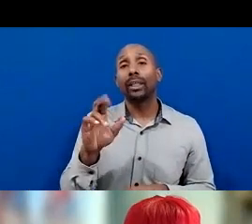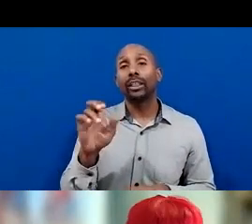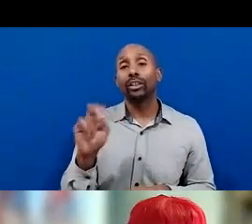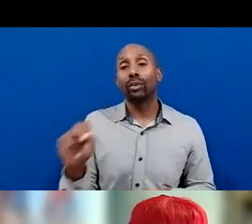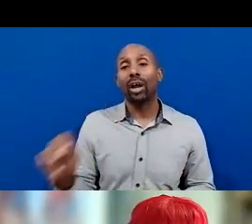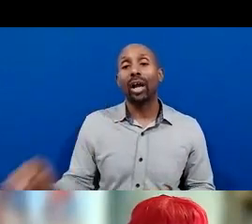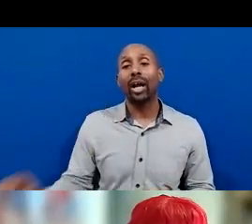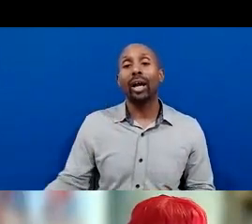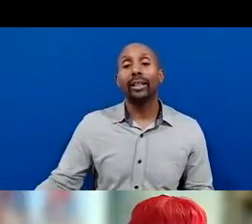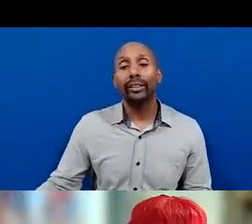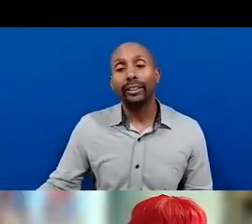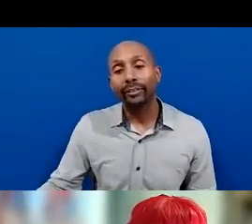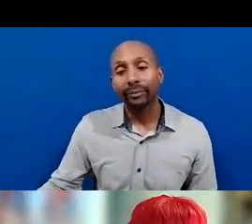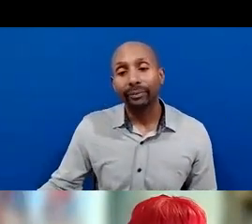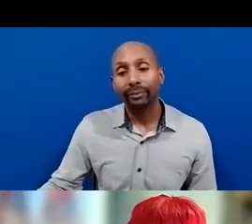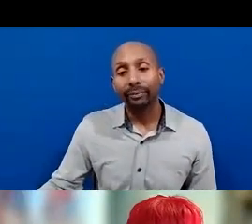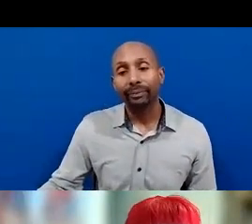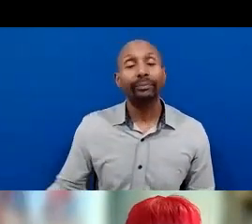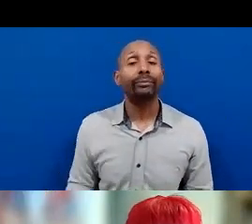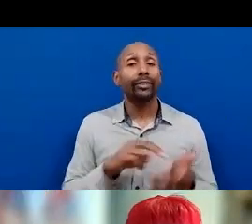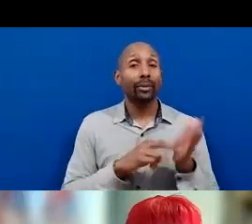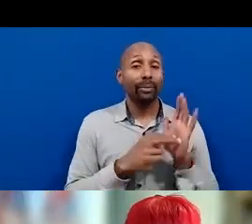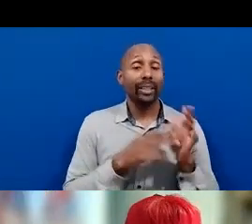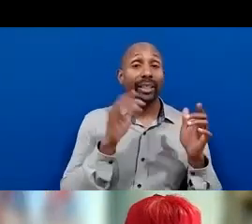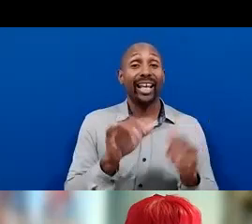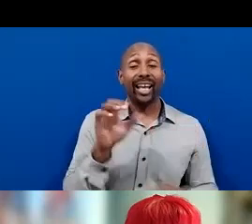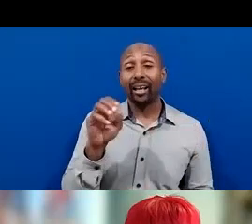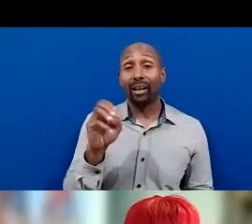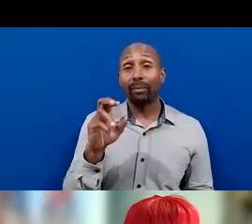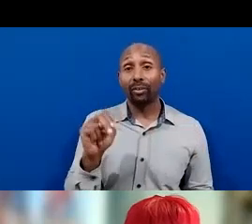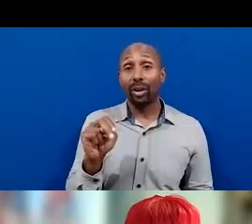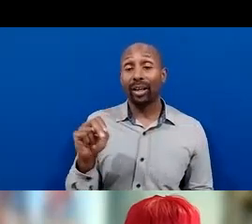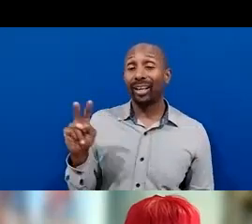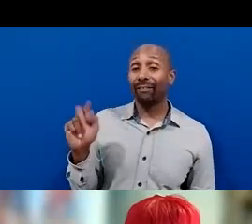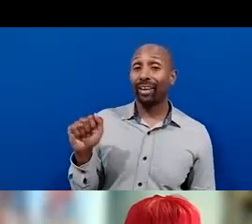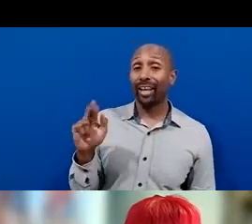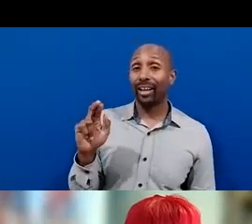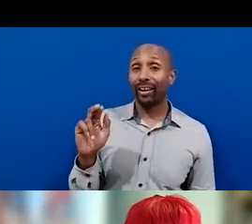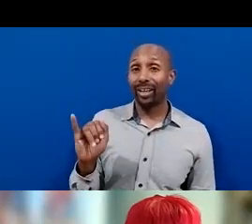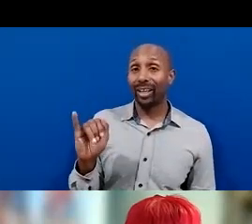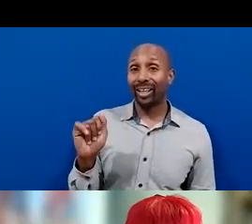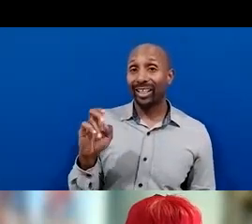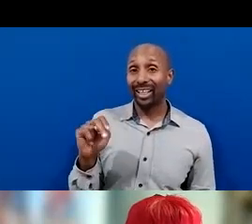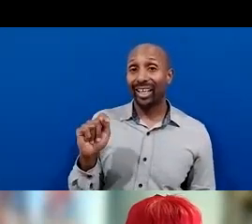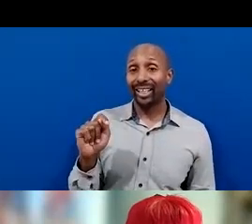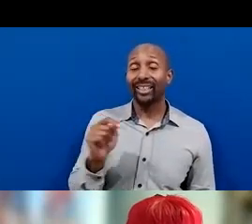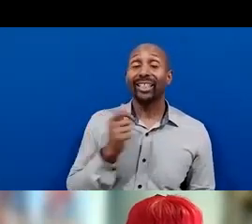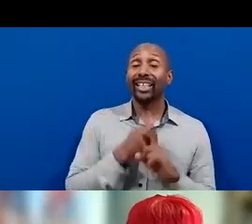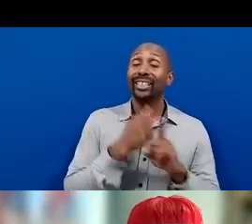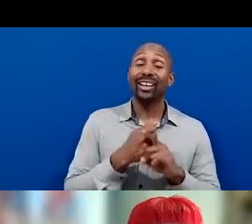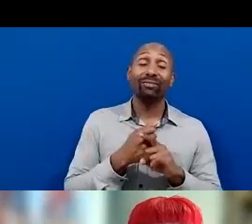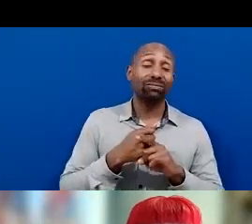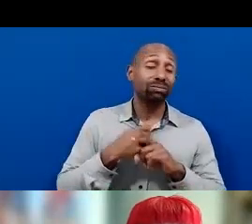a time when we had an extremely contagious variant. So it is effective against these new